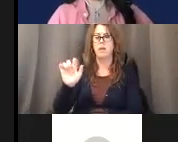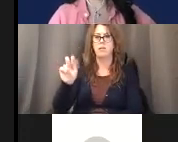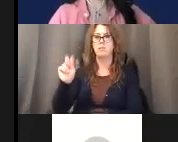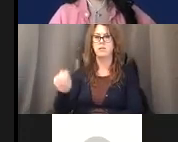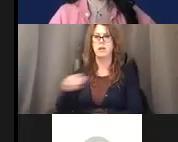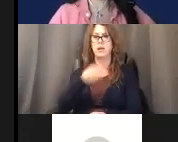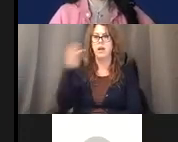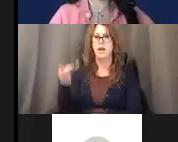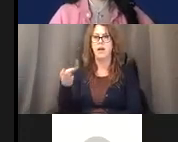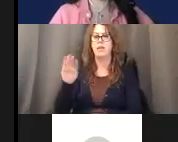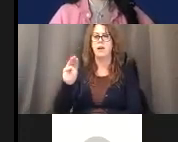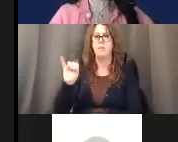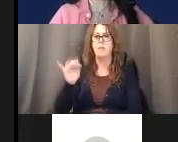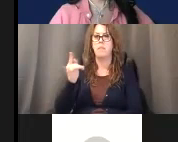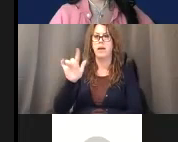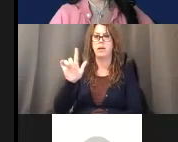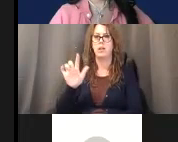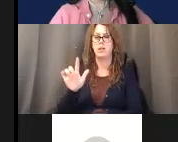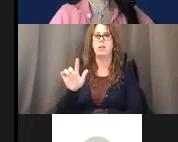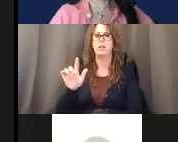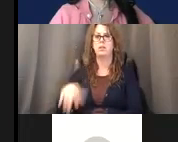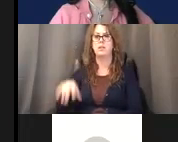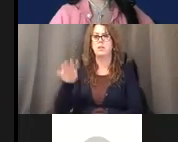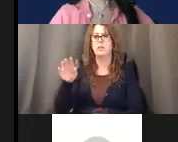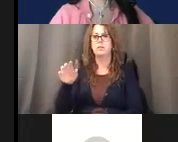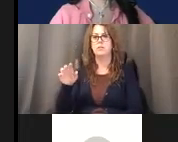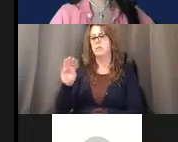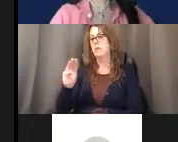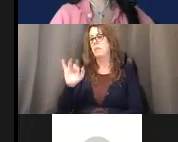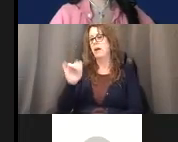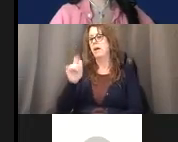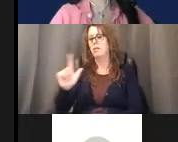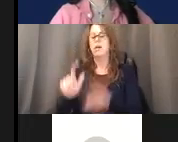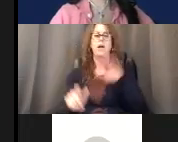Institute, and I will let them share a little bit more about their work and about themselves.